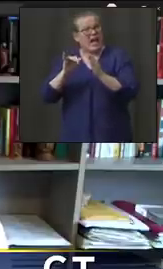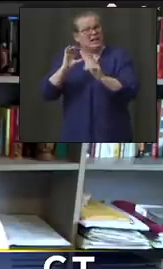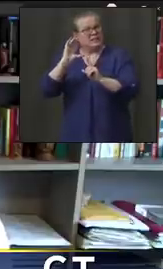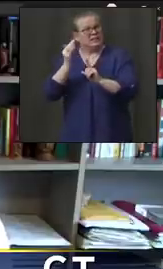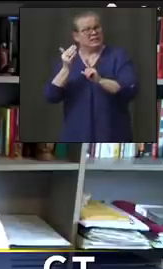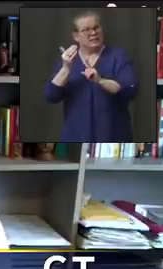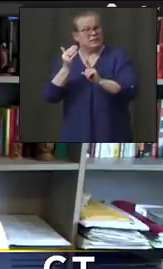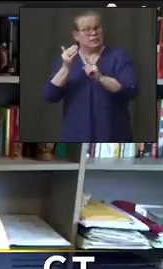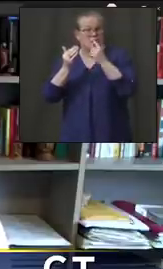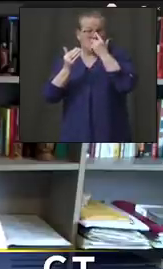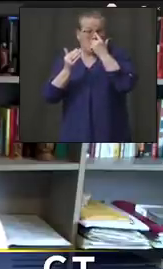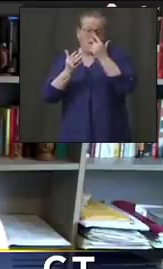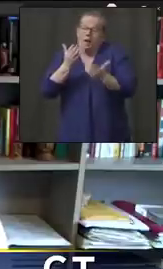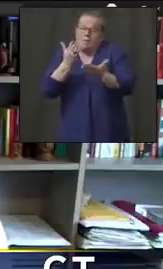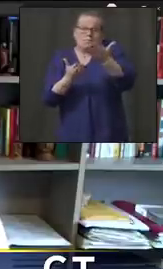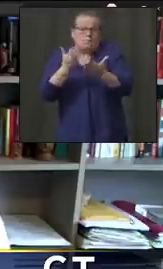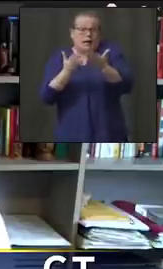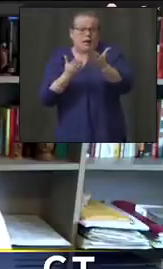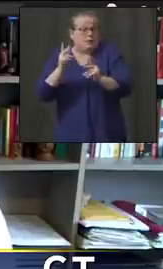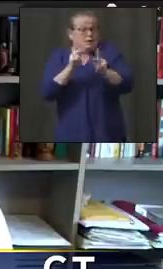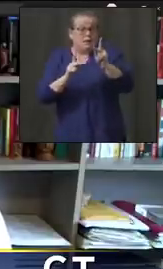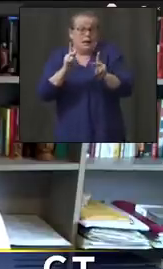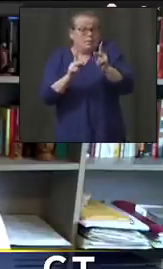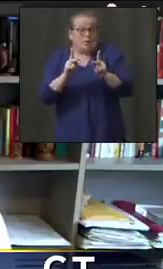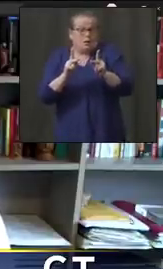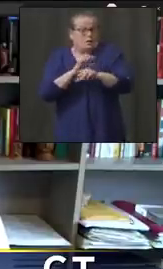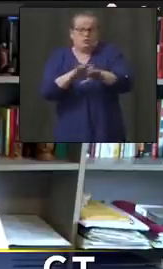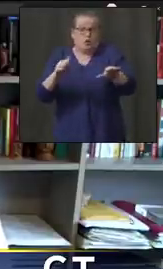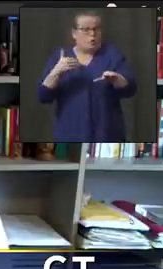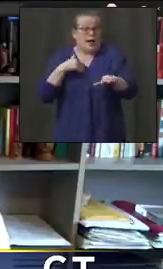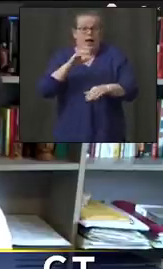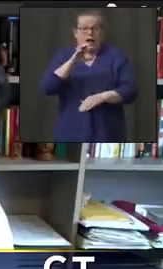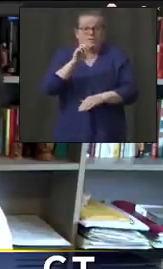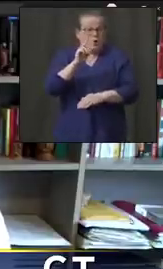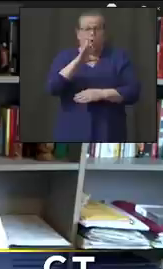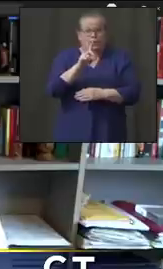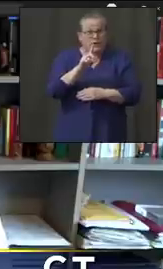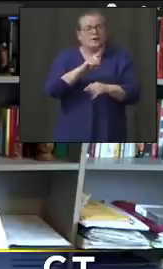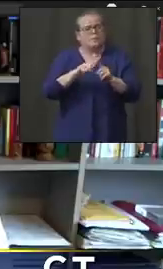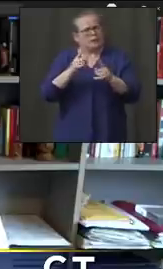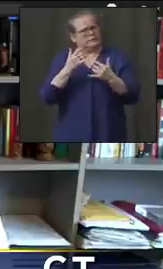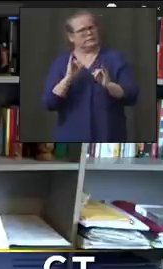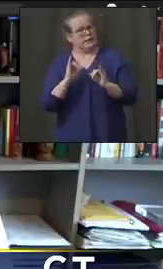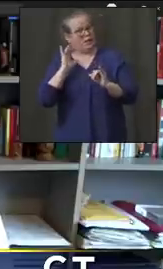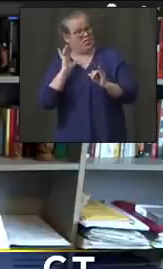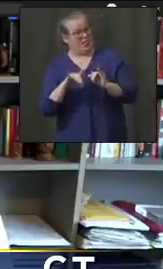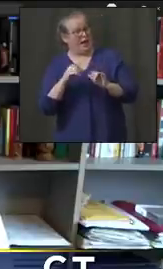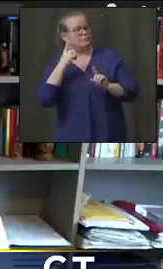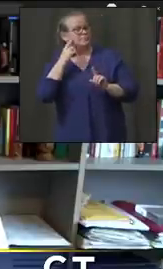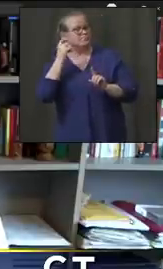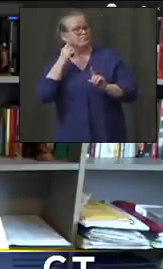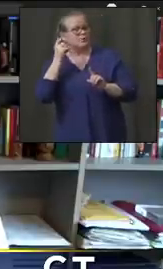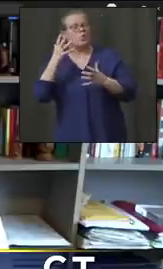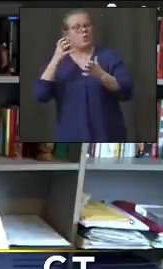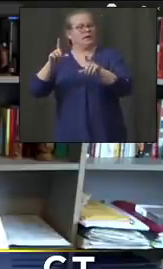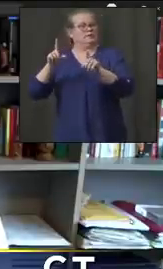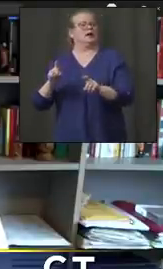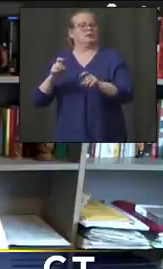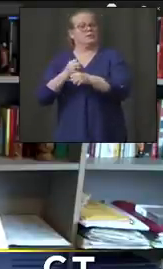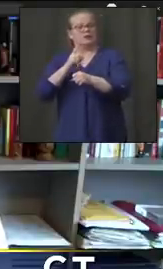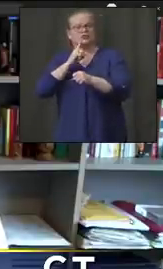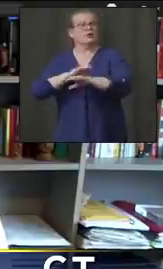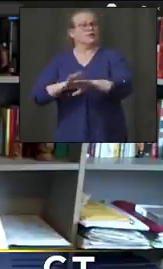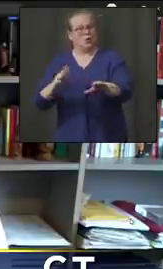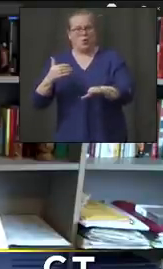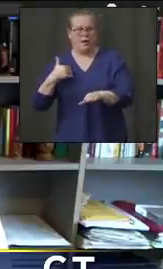the majority of people may not have COVID virus, but we want to test them to make sure that they don't have it. And that also